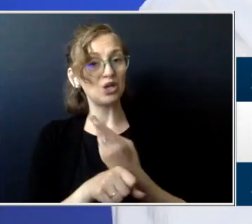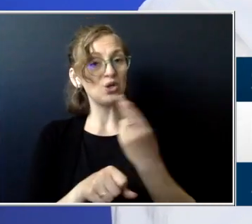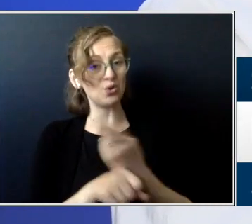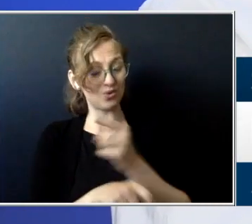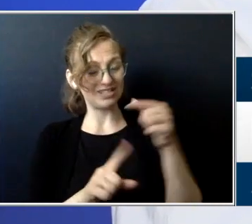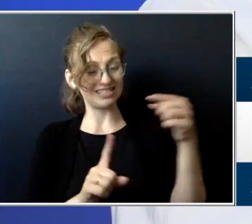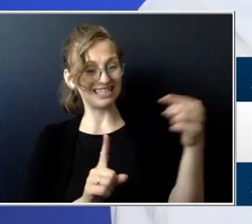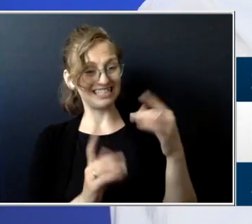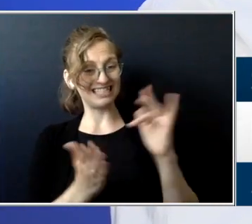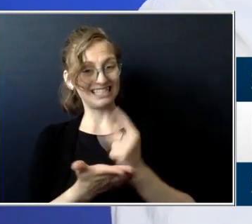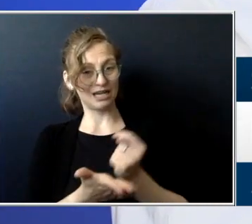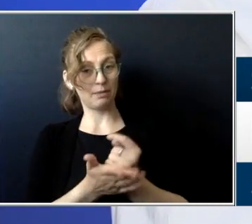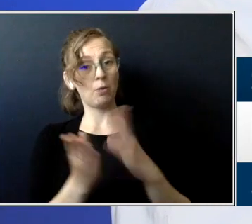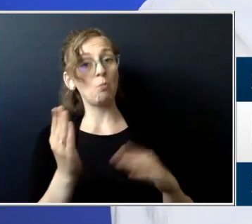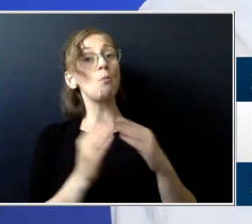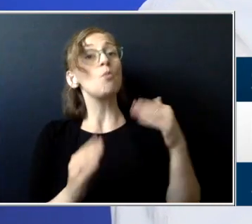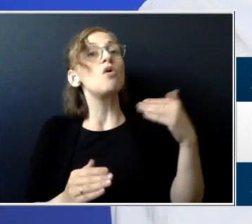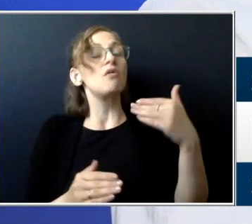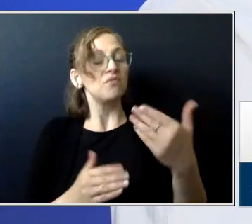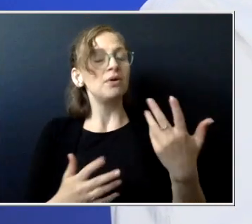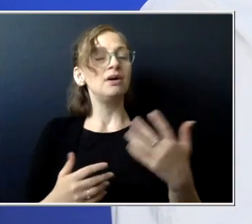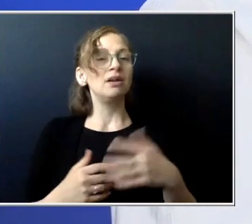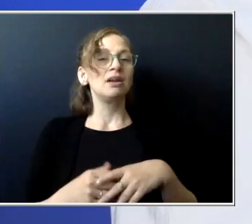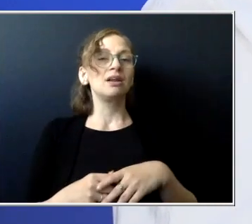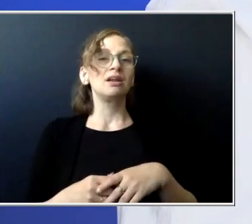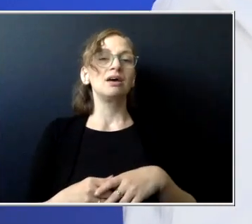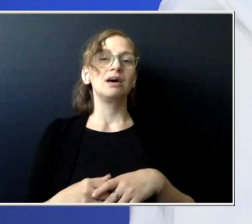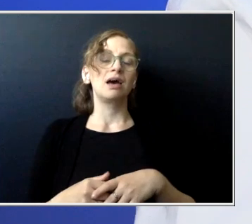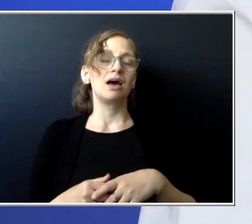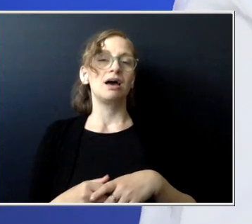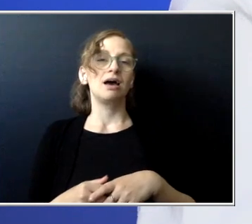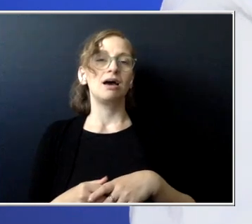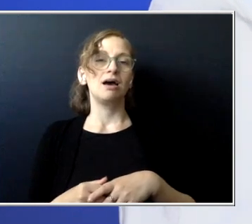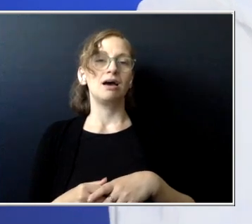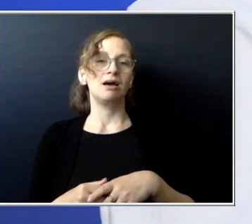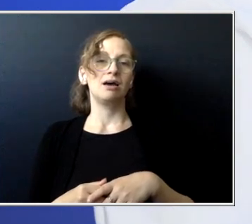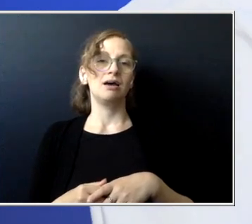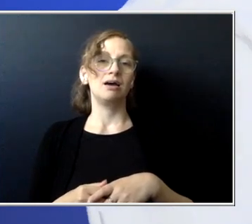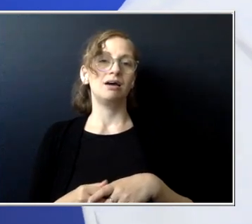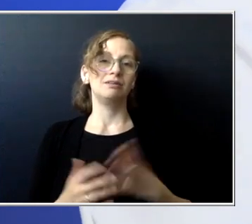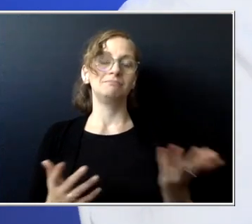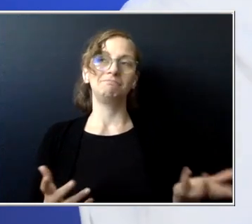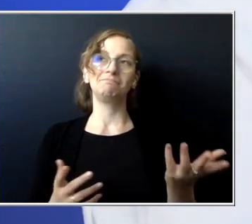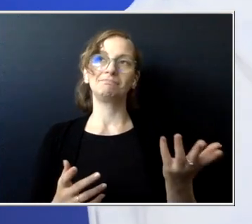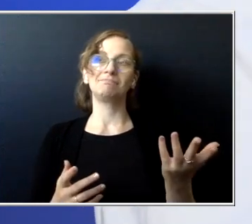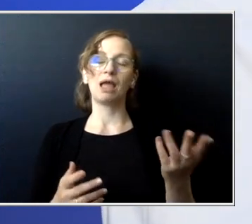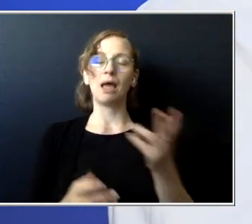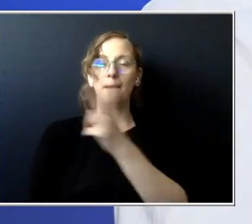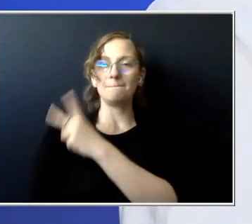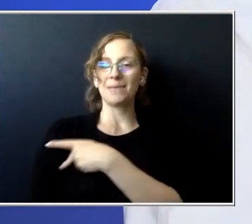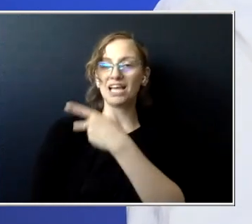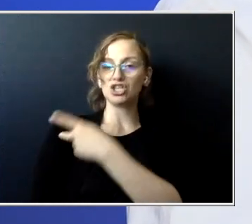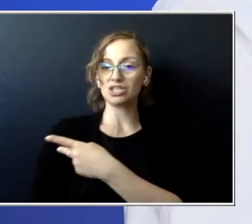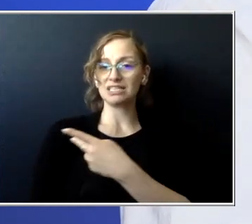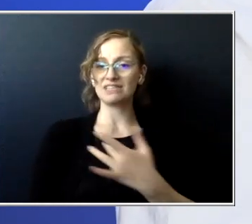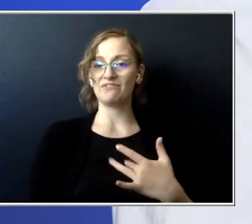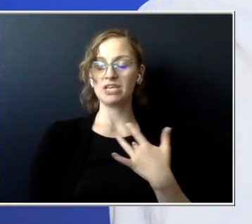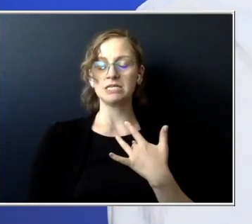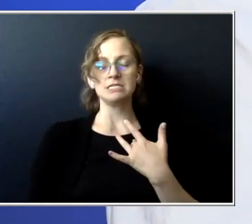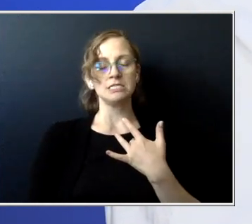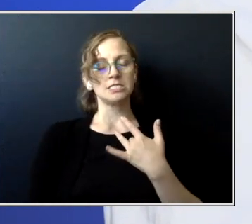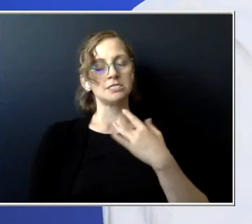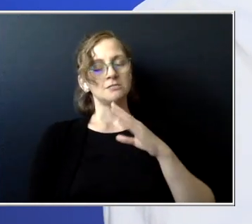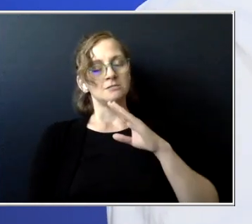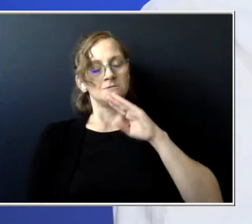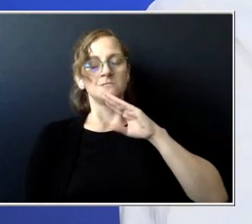if we speak to the justifiable patient angst about these recalls, I think the most important thing to do would be, if